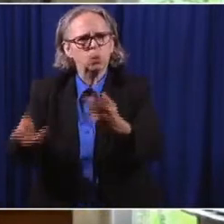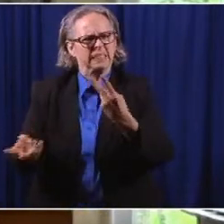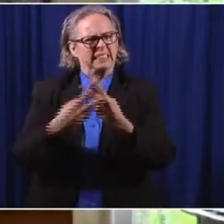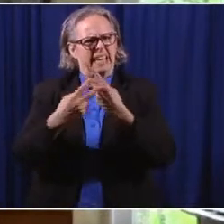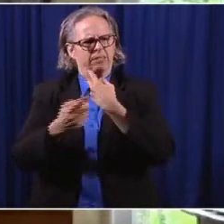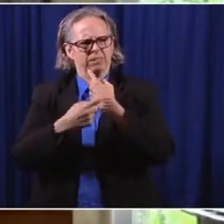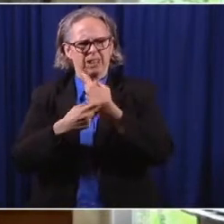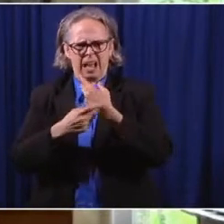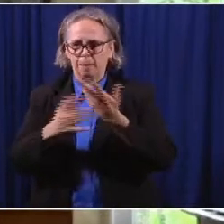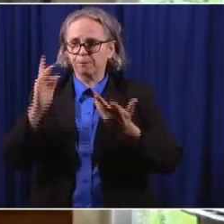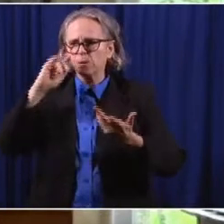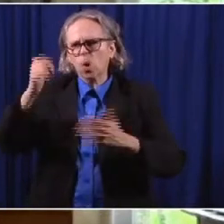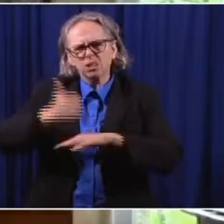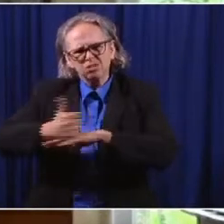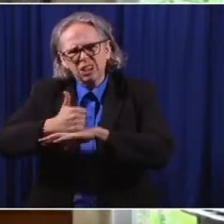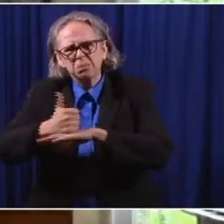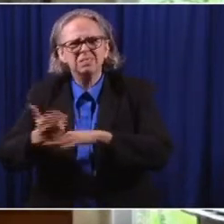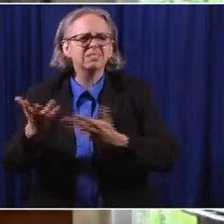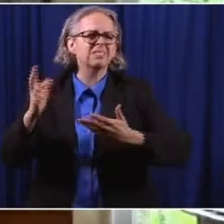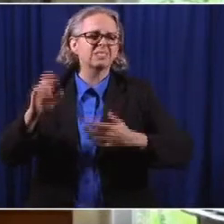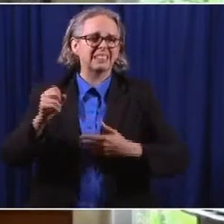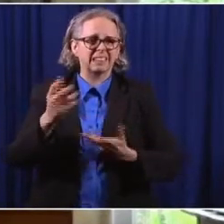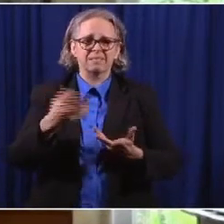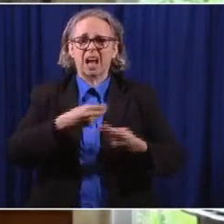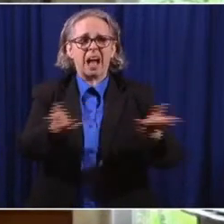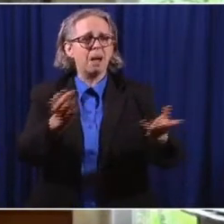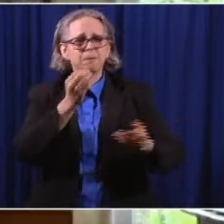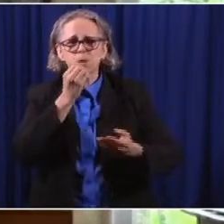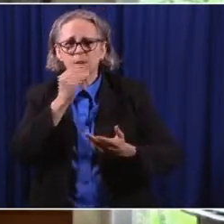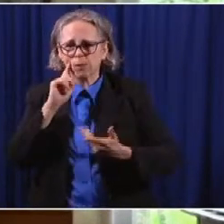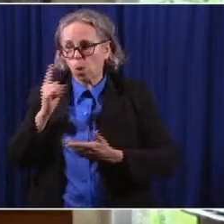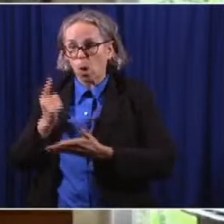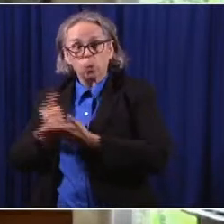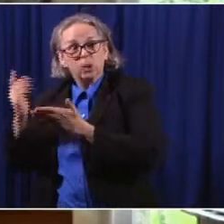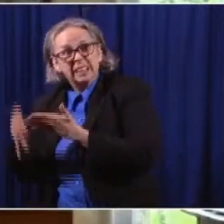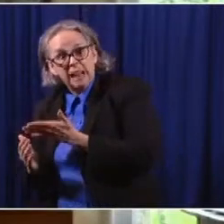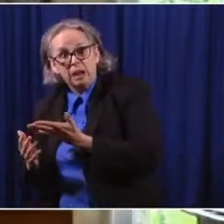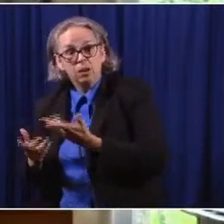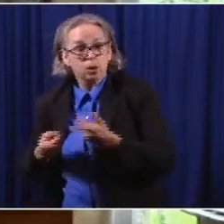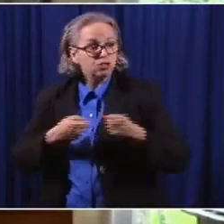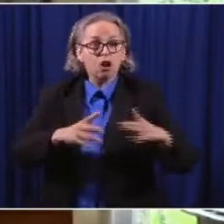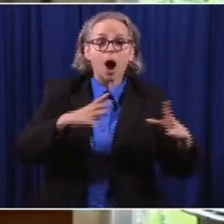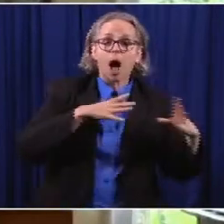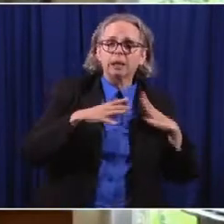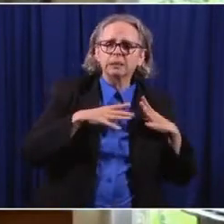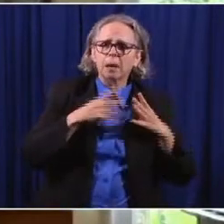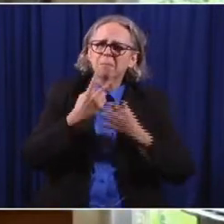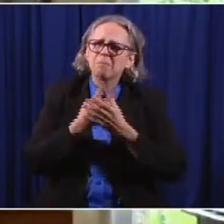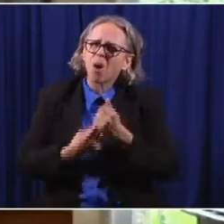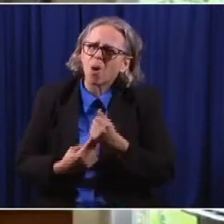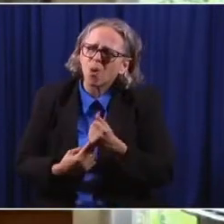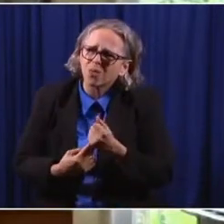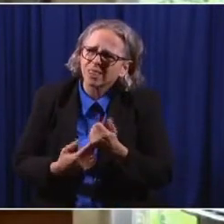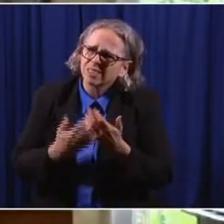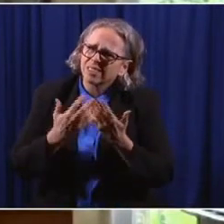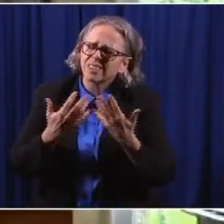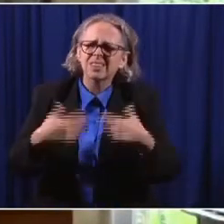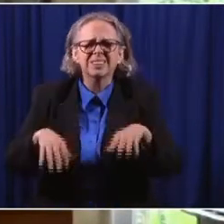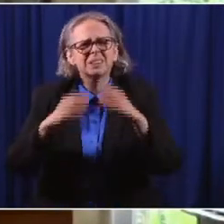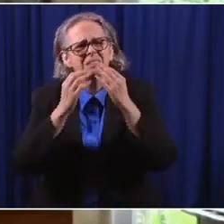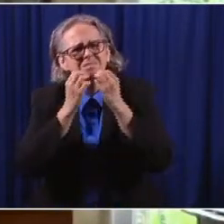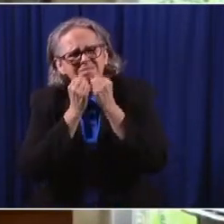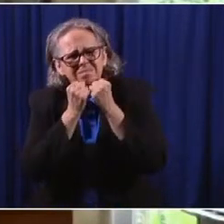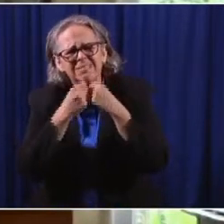service including weekends and holidays. So these are just such important things. So, it's also a time, it's a day when you can think